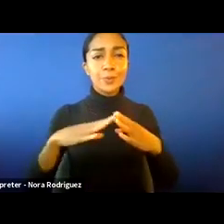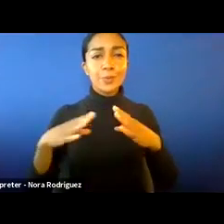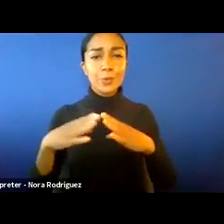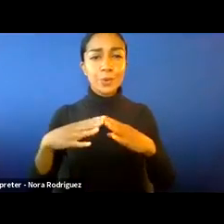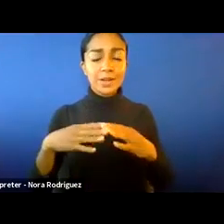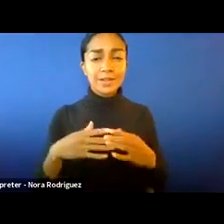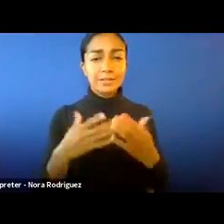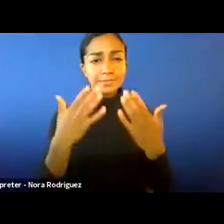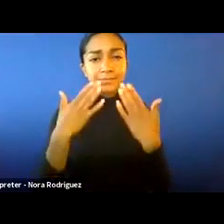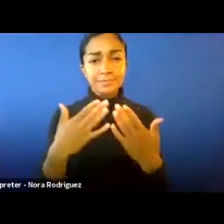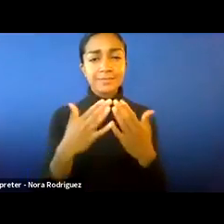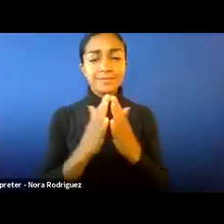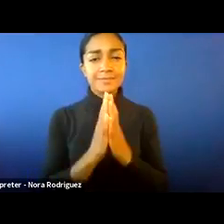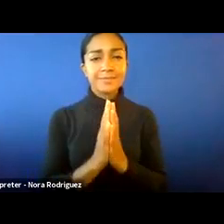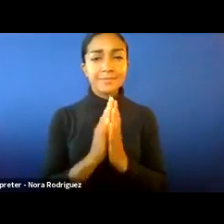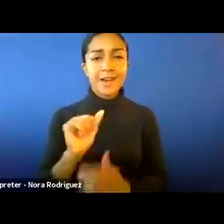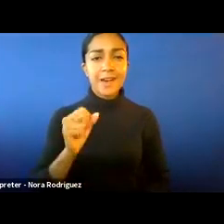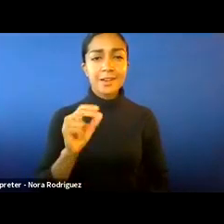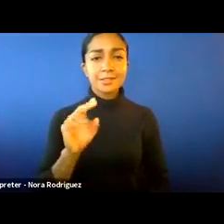Ashe.